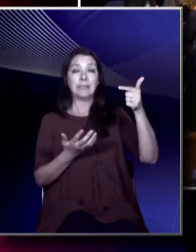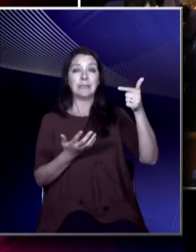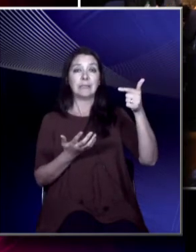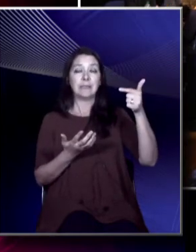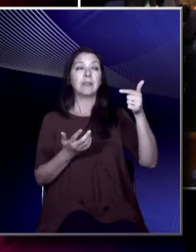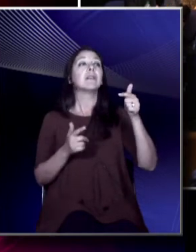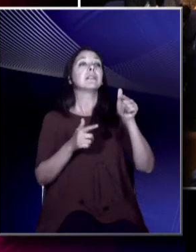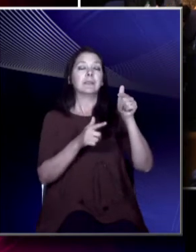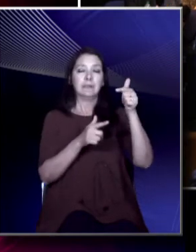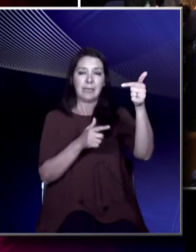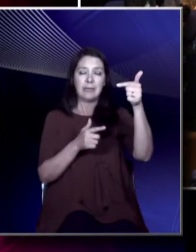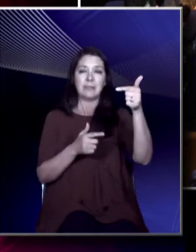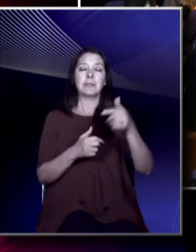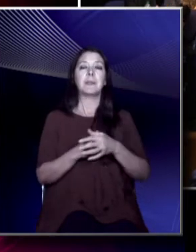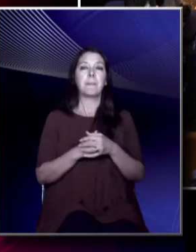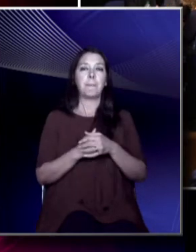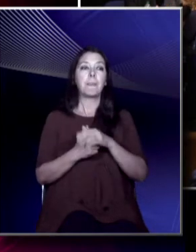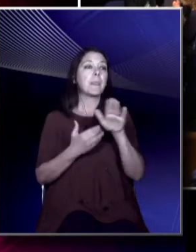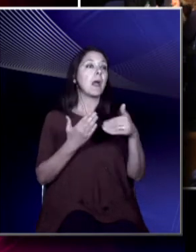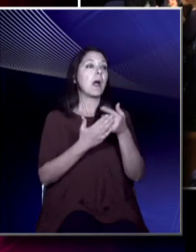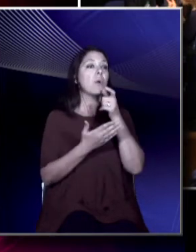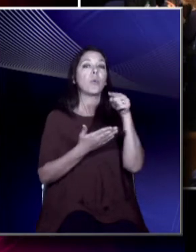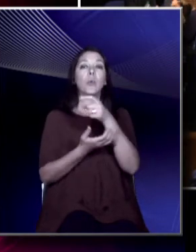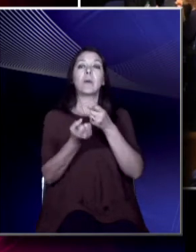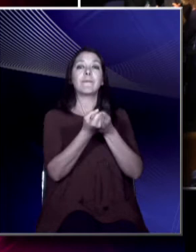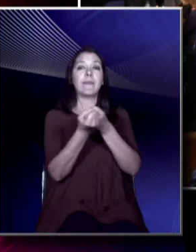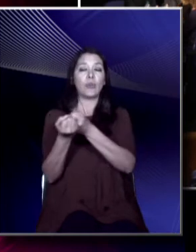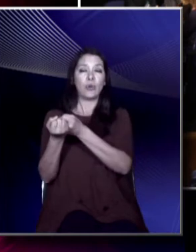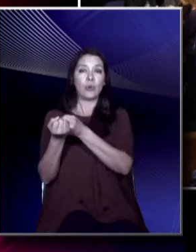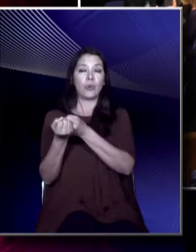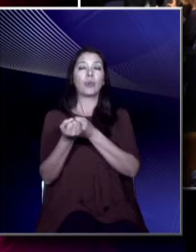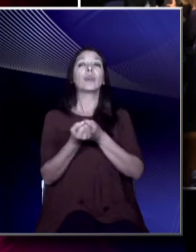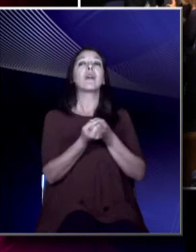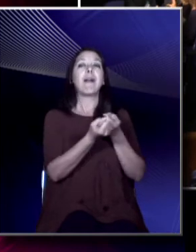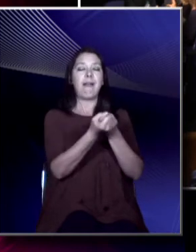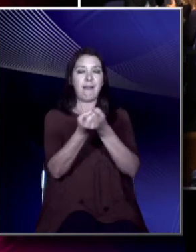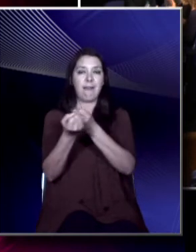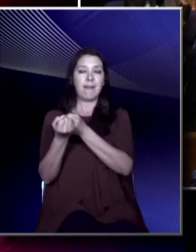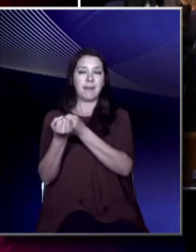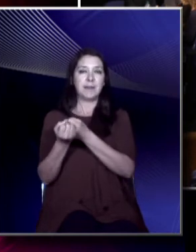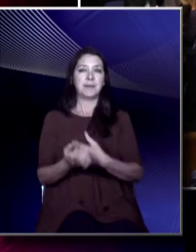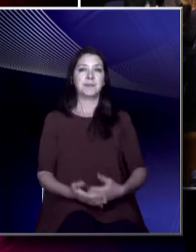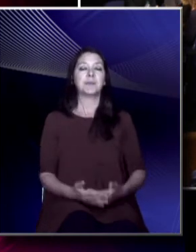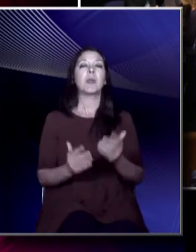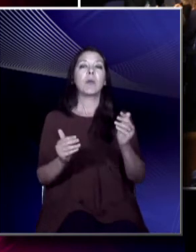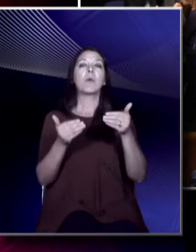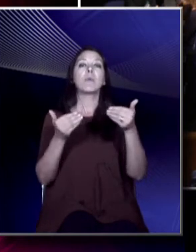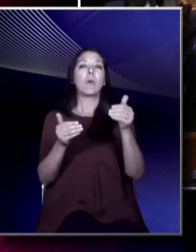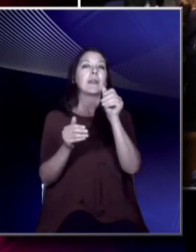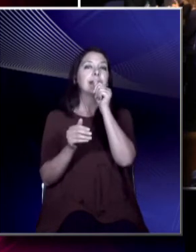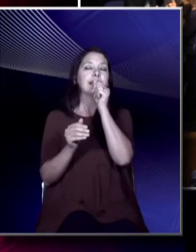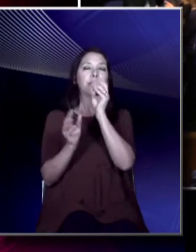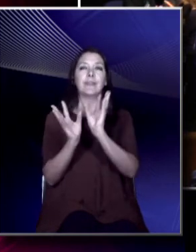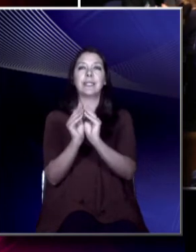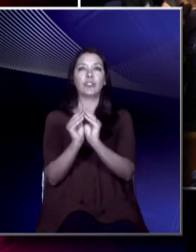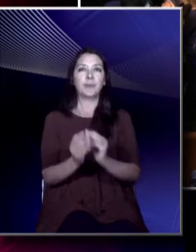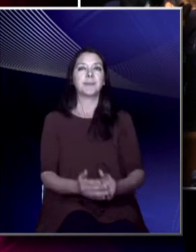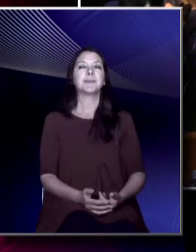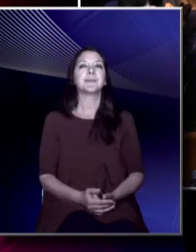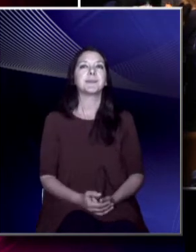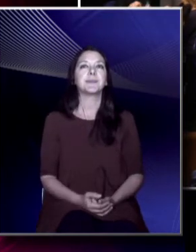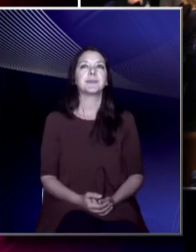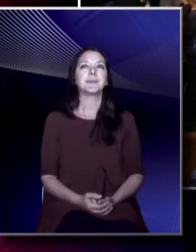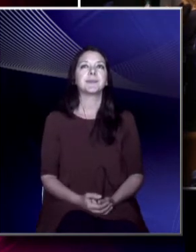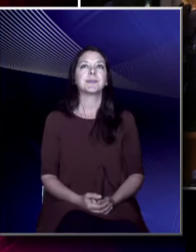I second. All those in favor say aye. Aye. Aye. Let's go ahead and move into executive session.